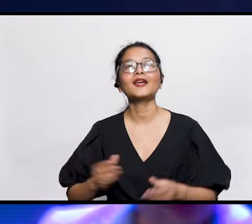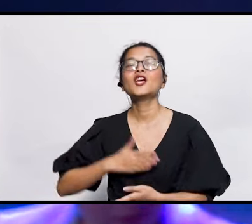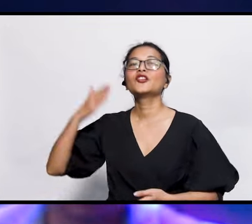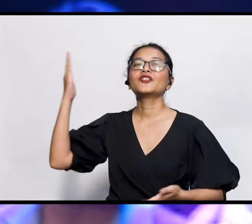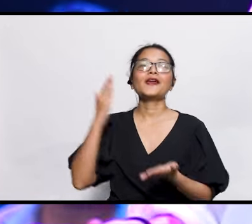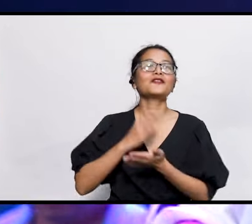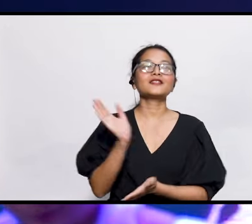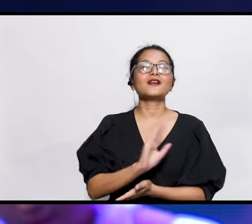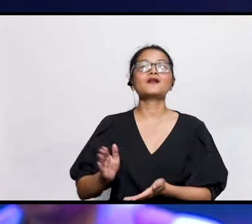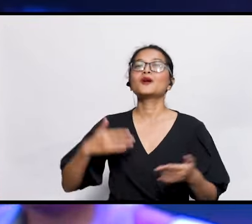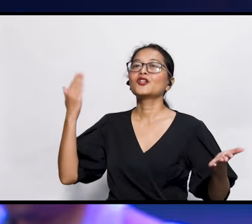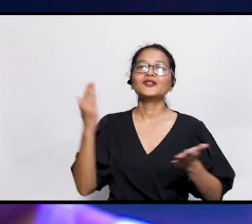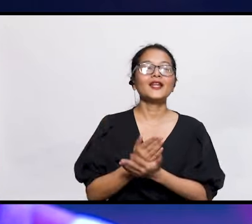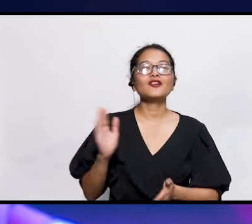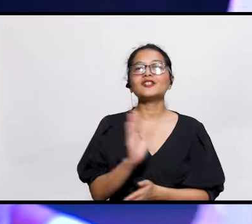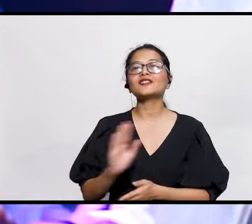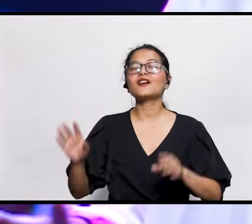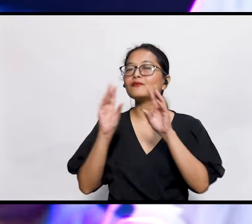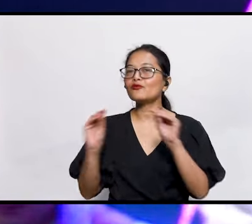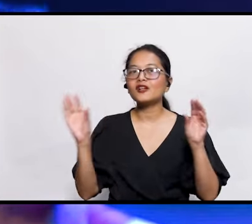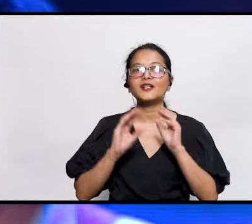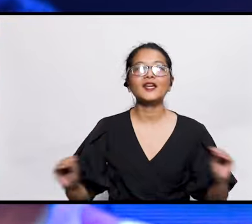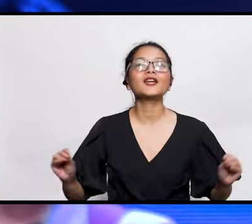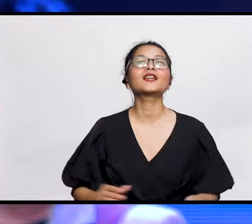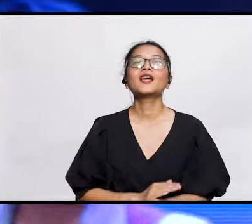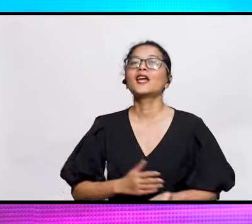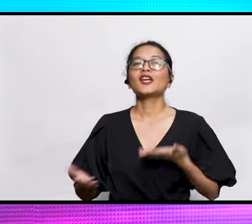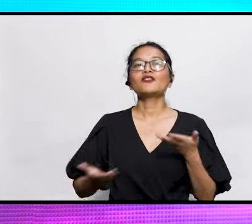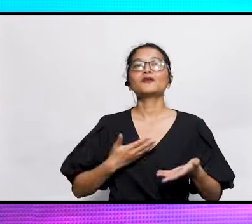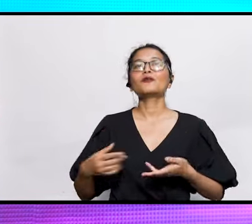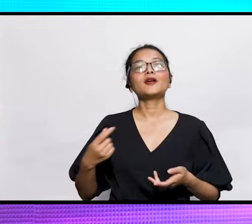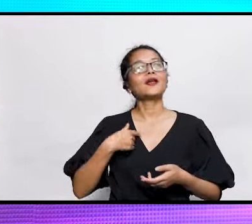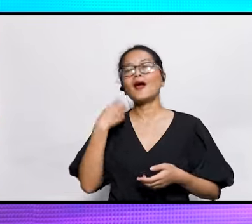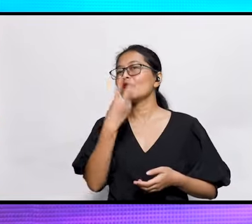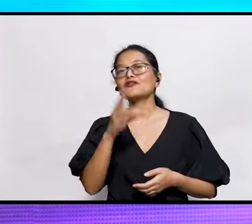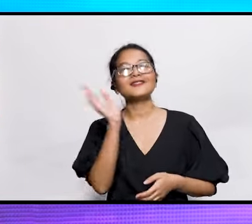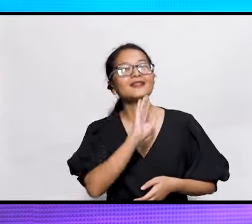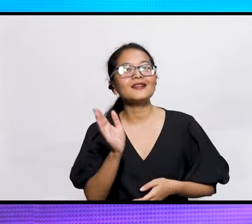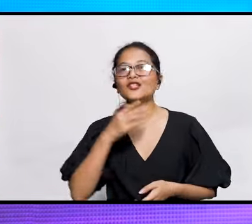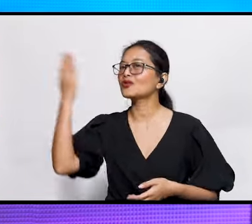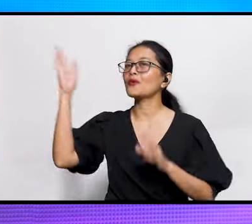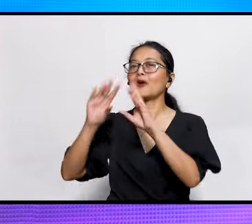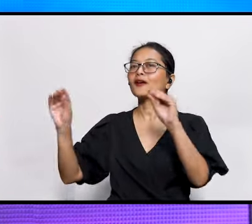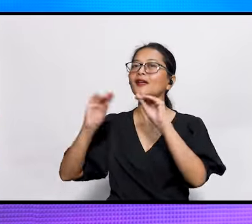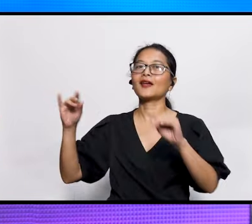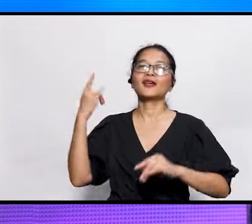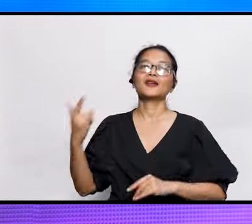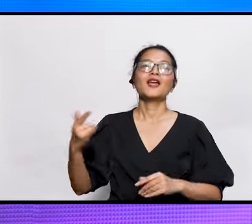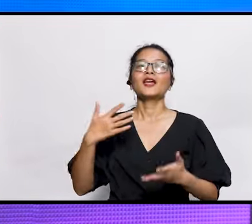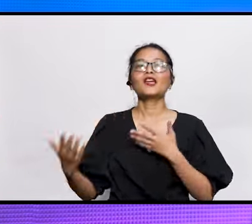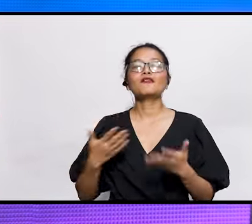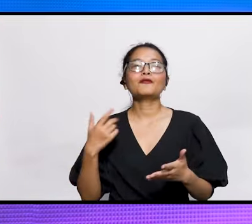working you never stop you never stop working Even when I don't see it you